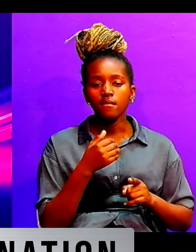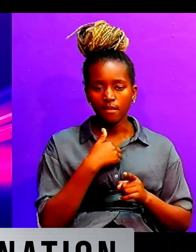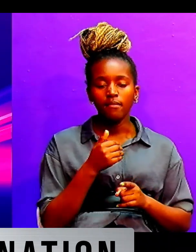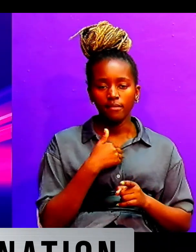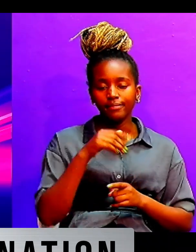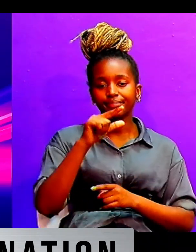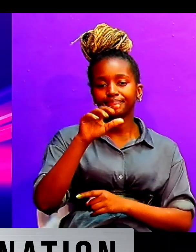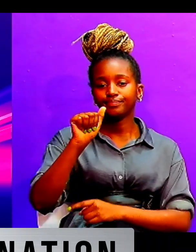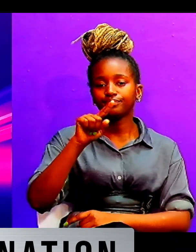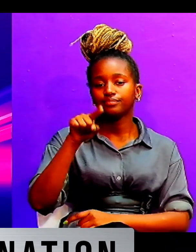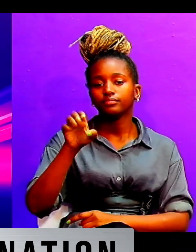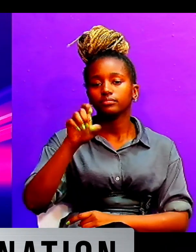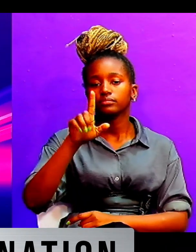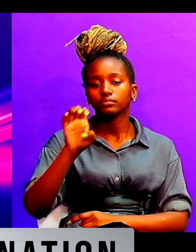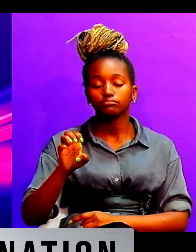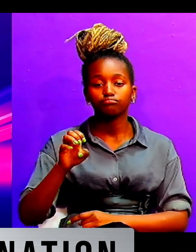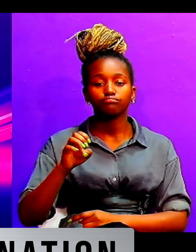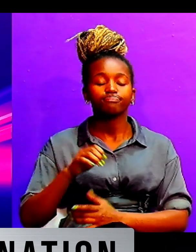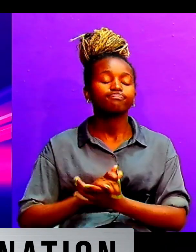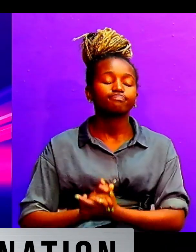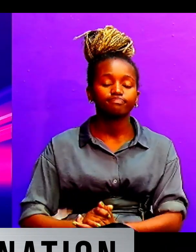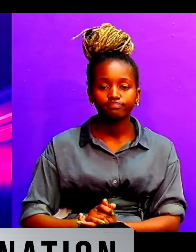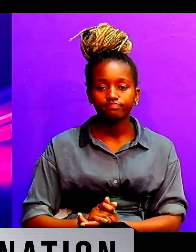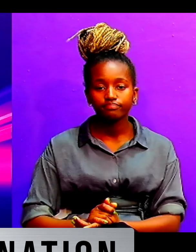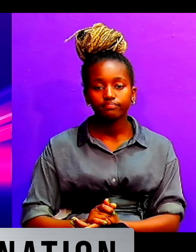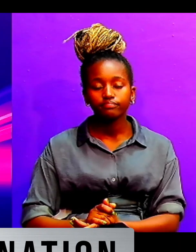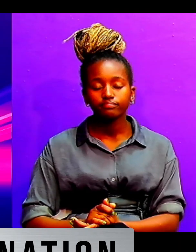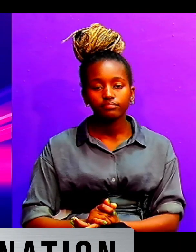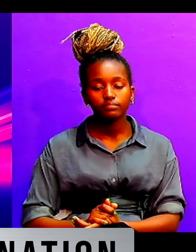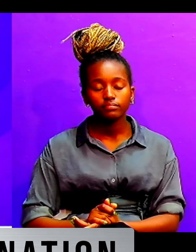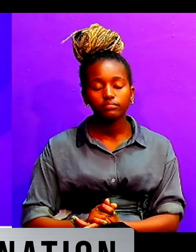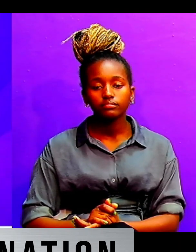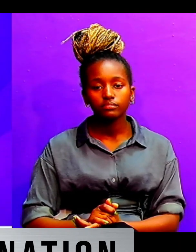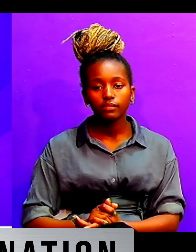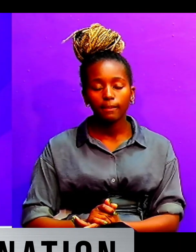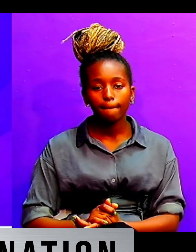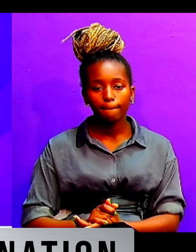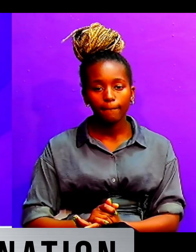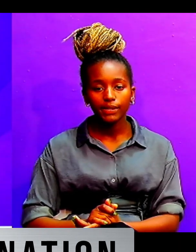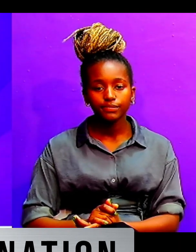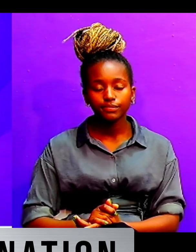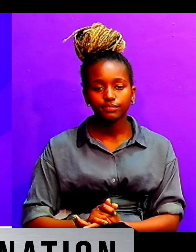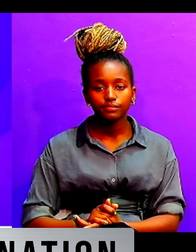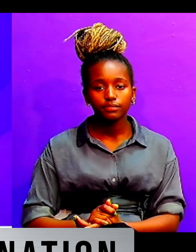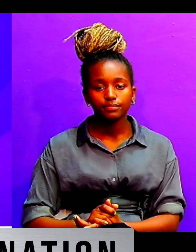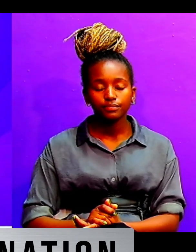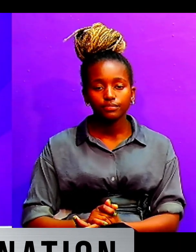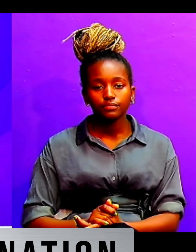gazelle. Right, right. Okay. So a gazelle is your symbol. Yes.